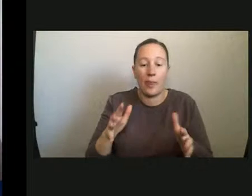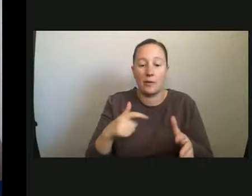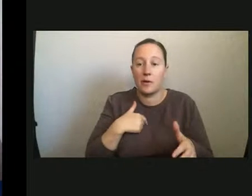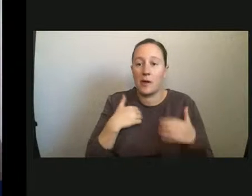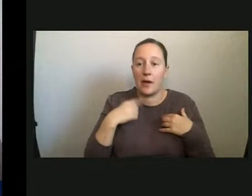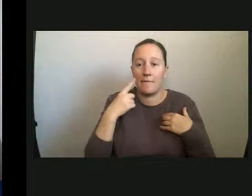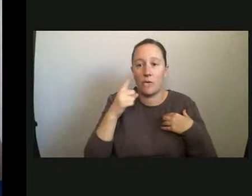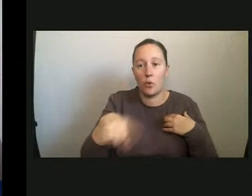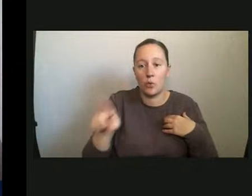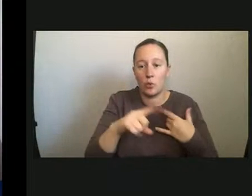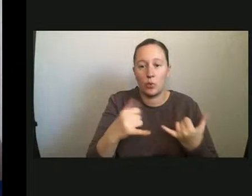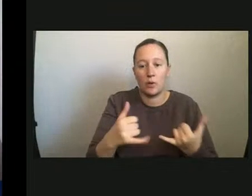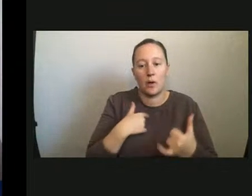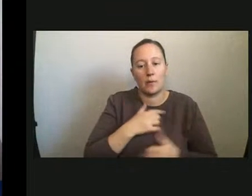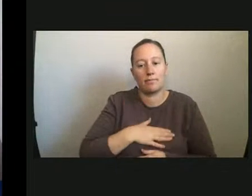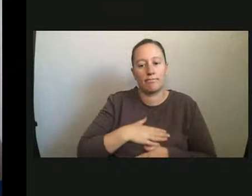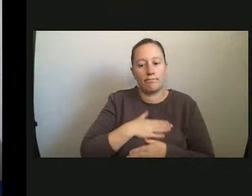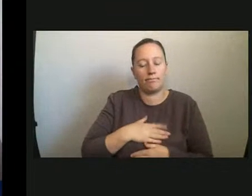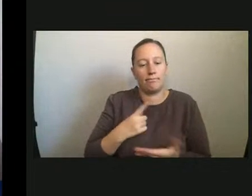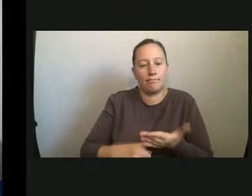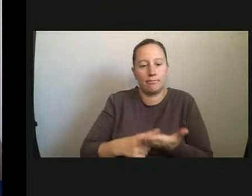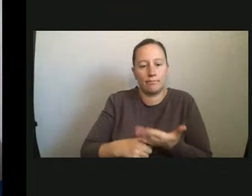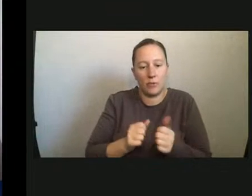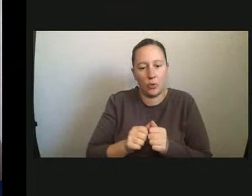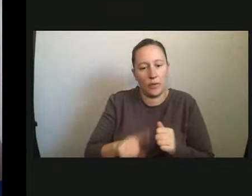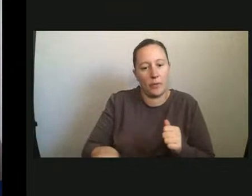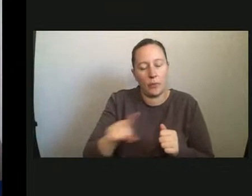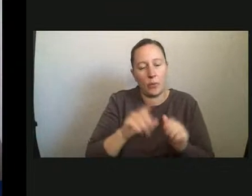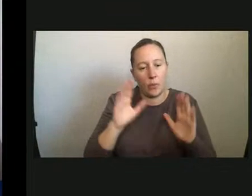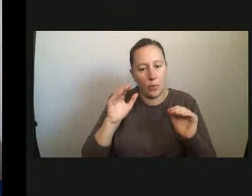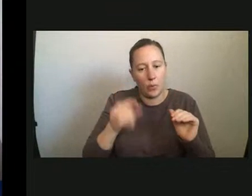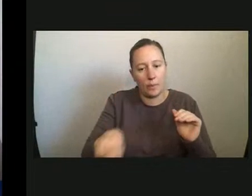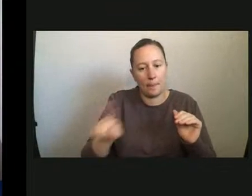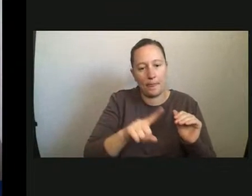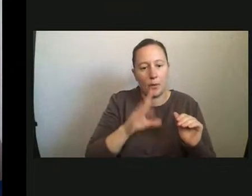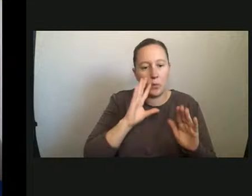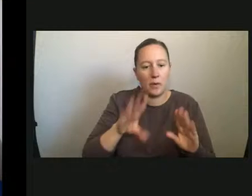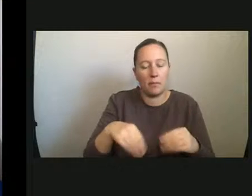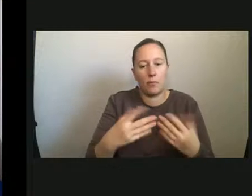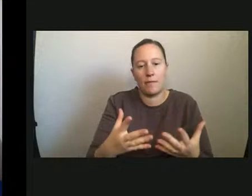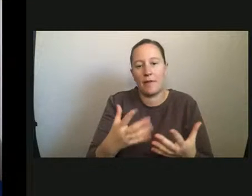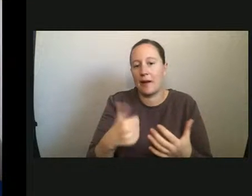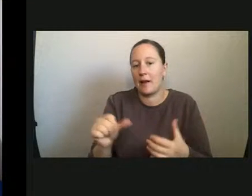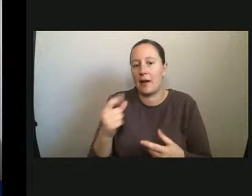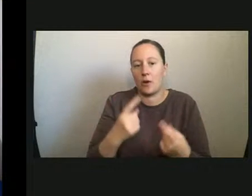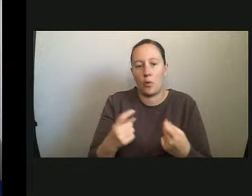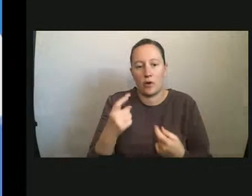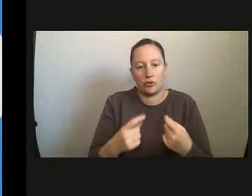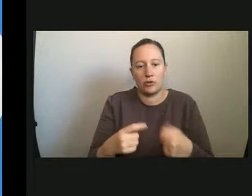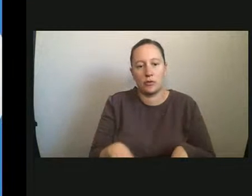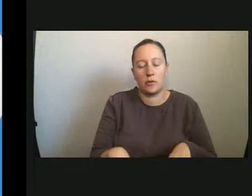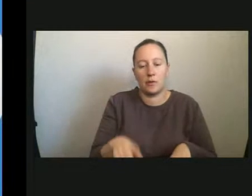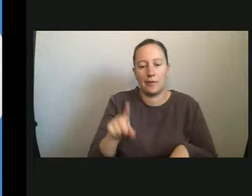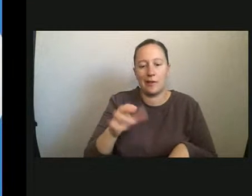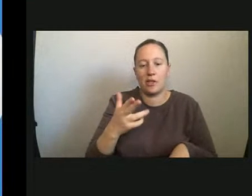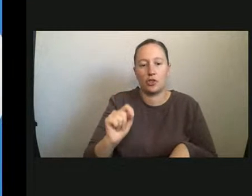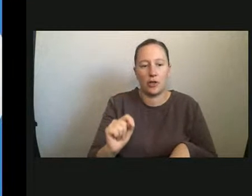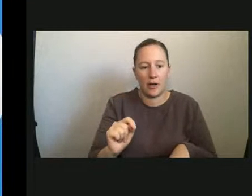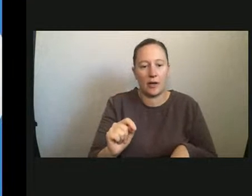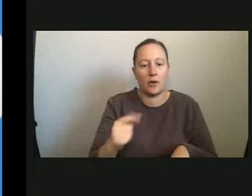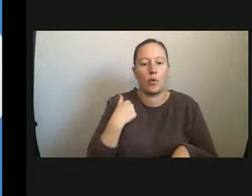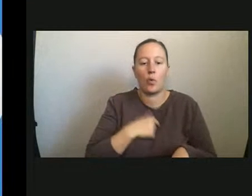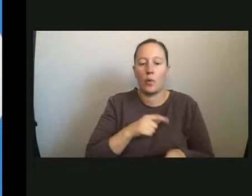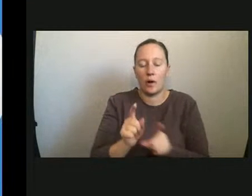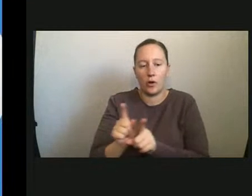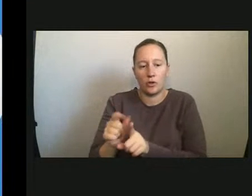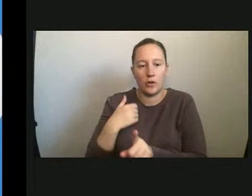for you today. I really enjoyed discussing with you, and I hope you will provide any questions there in the chat. We also